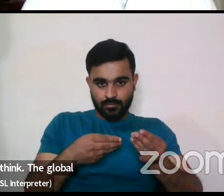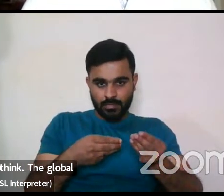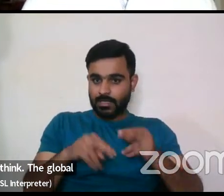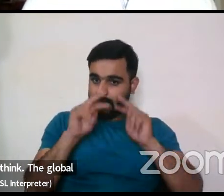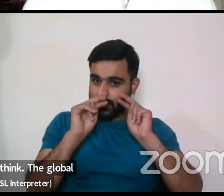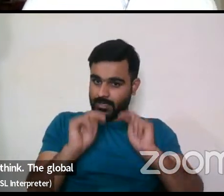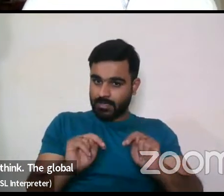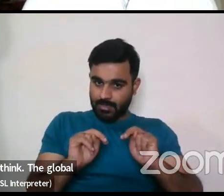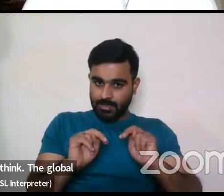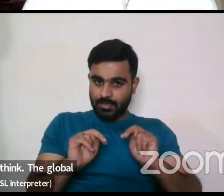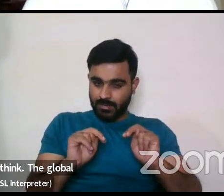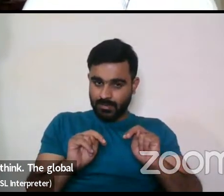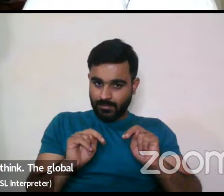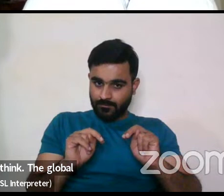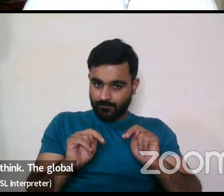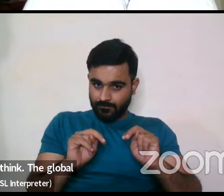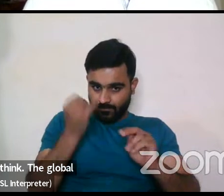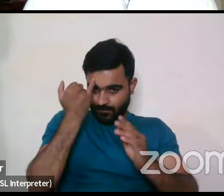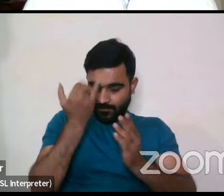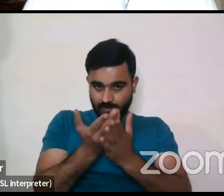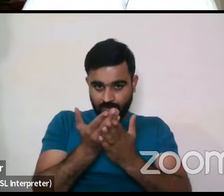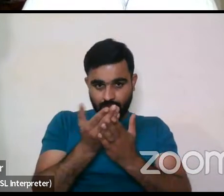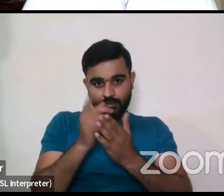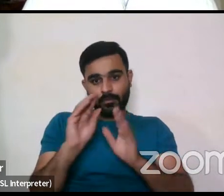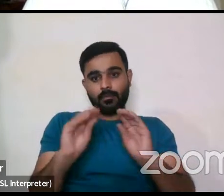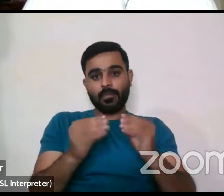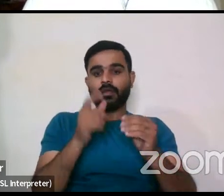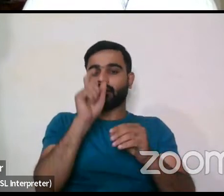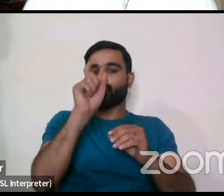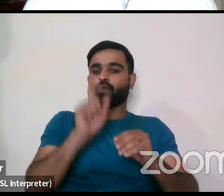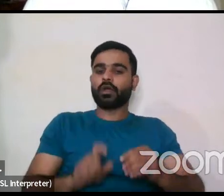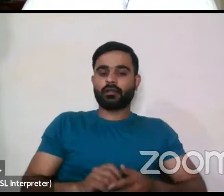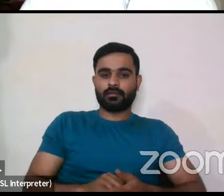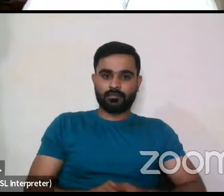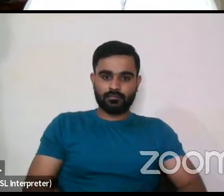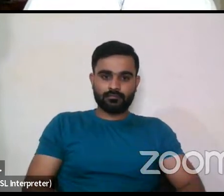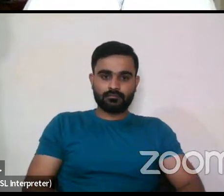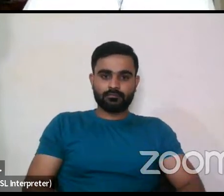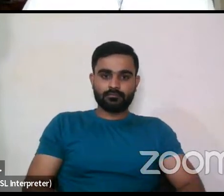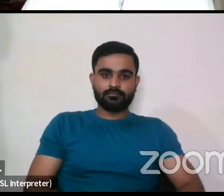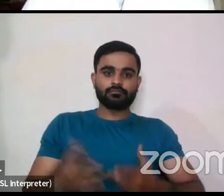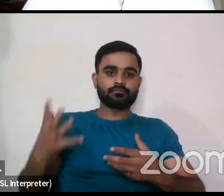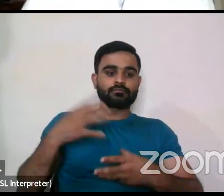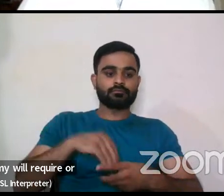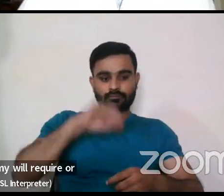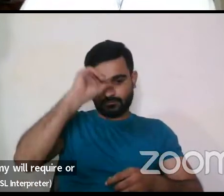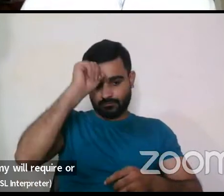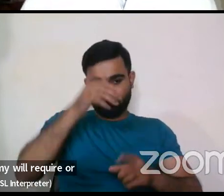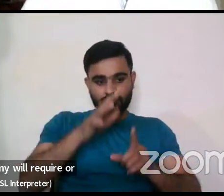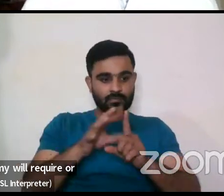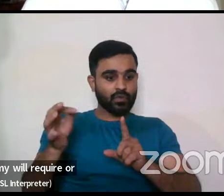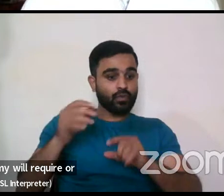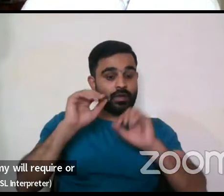require, or suggest, I should say, use better words, would suggest that, persuade India to do. But I think India has a long history